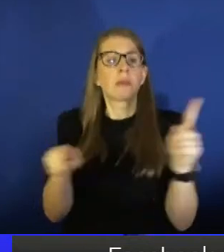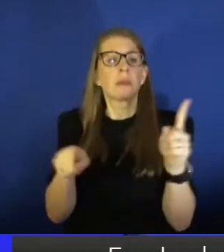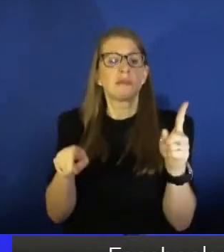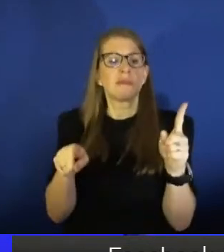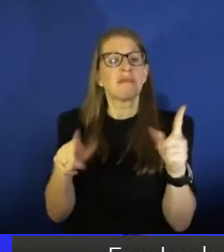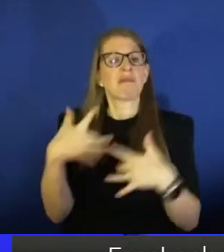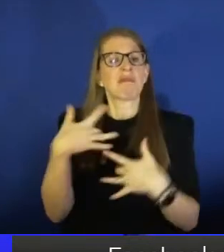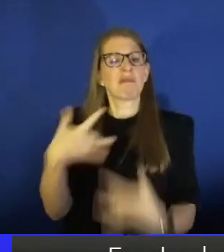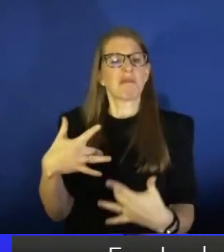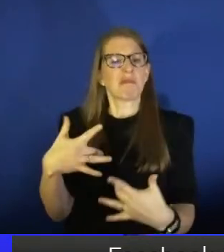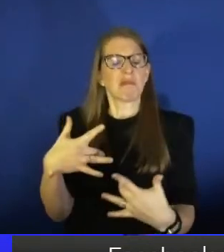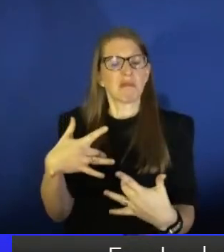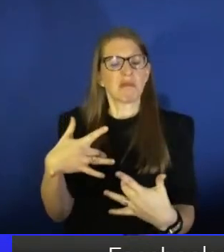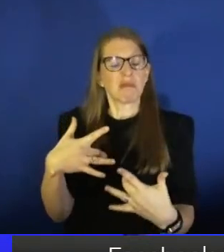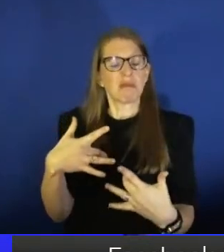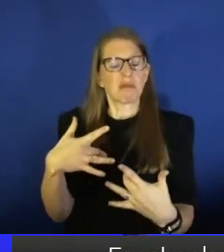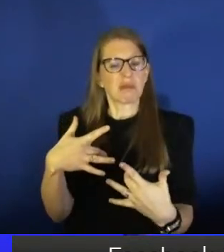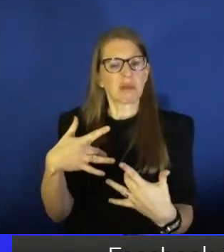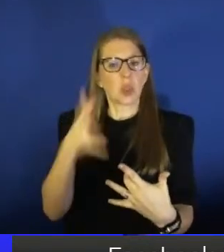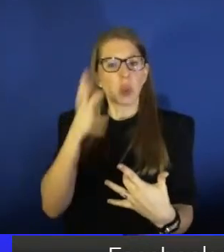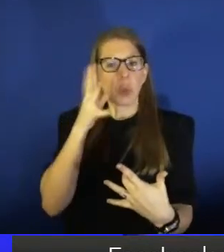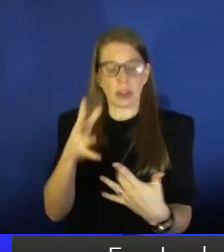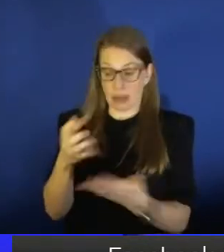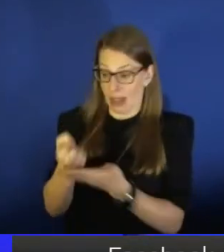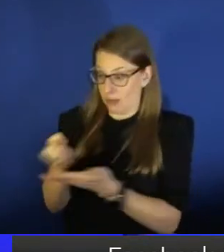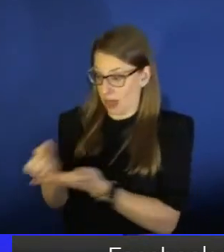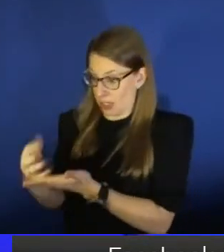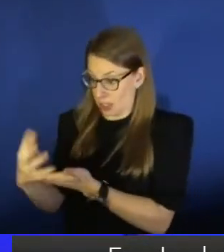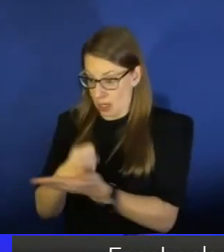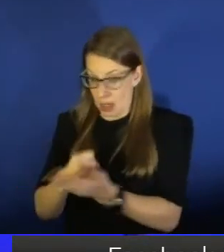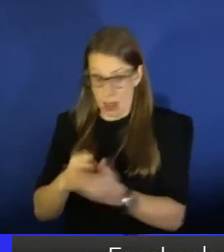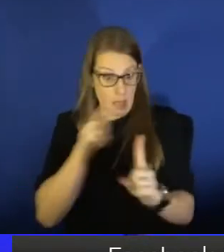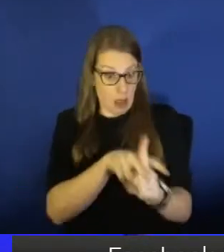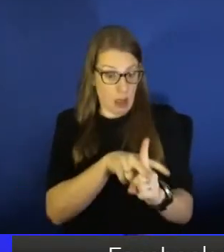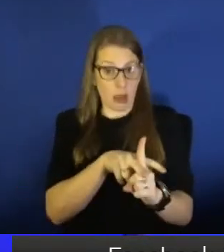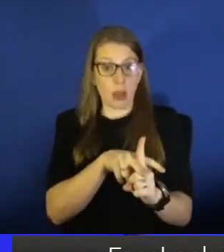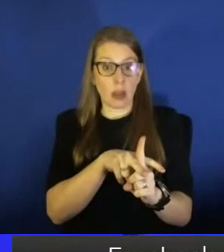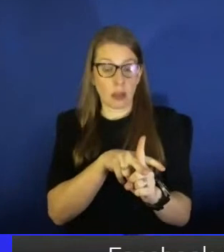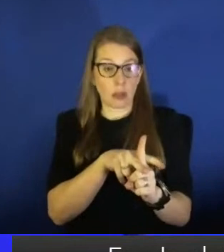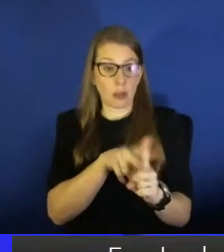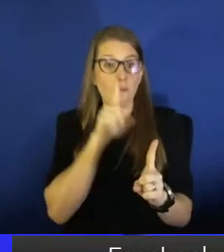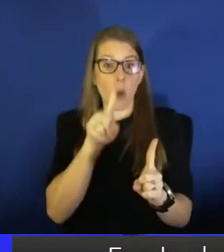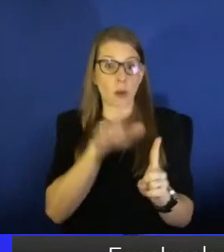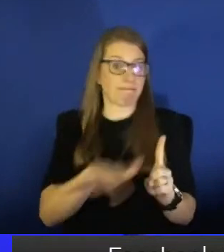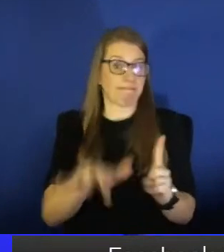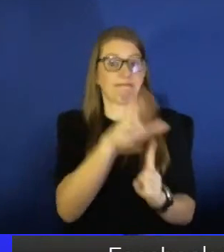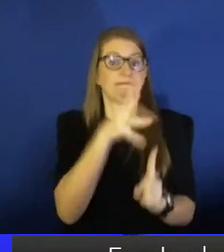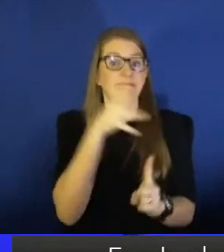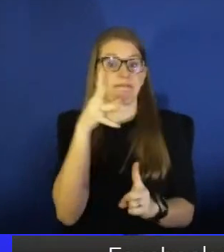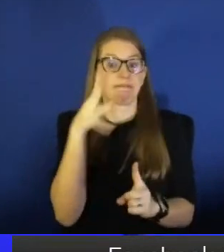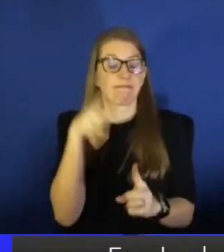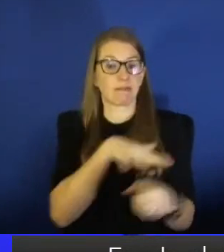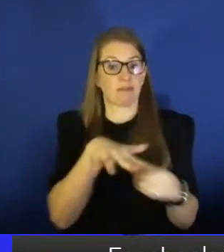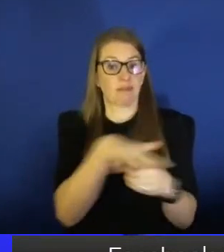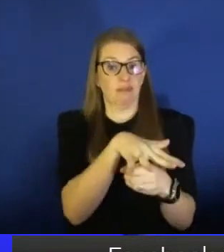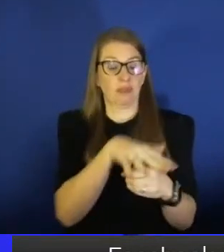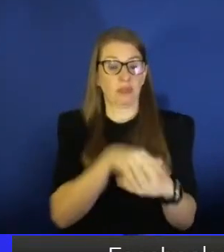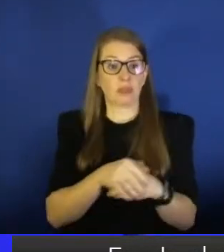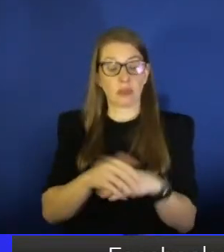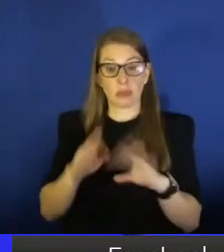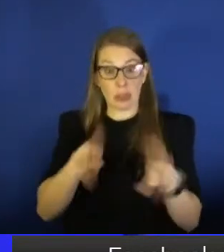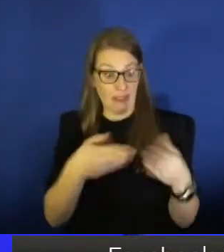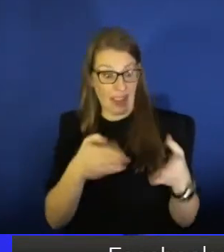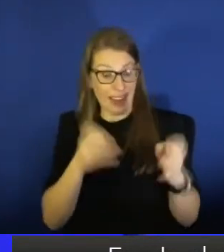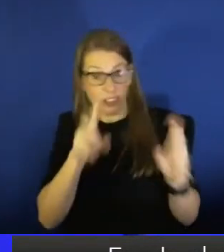approach. How do we take new evidence and put it into practice out in the rural setting? We'll be looking at what can we provide in the way of education to support our